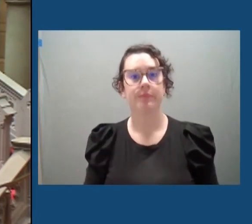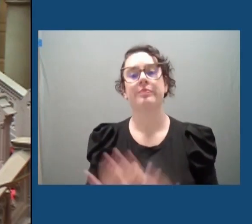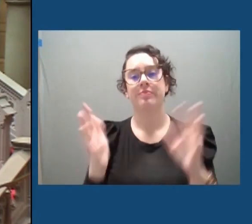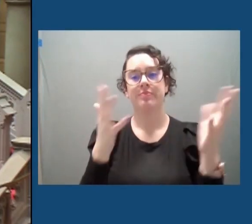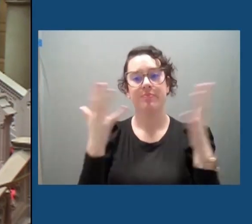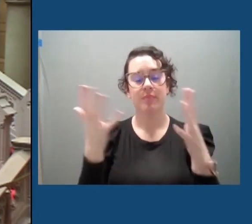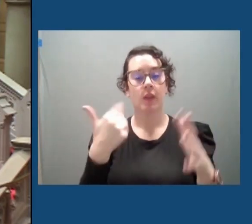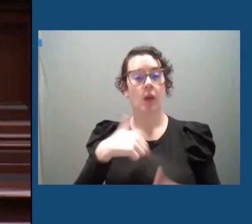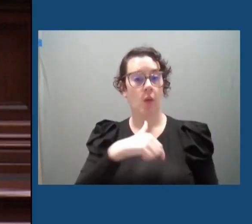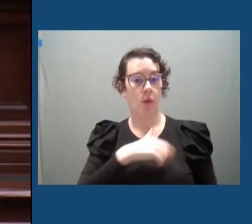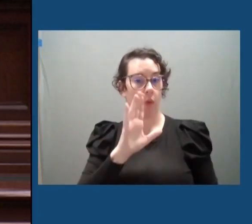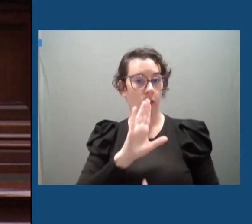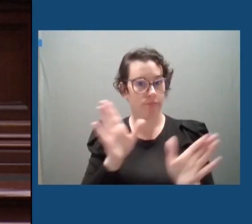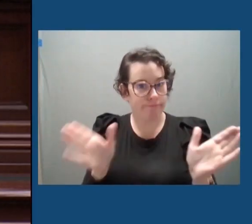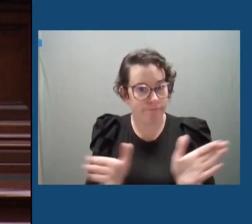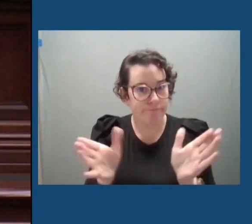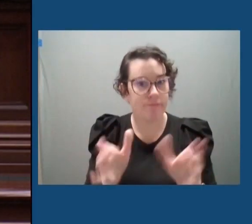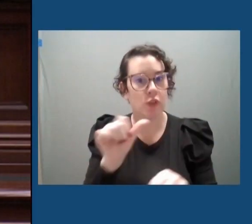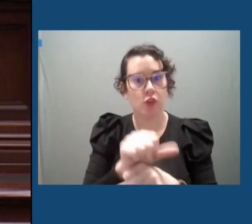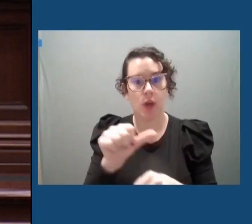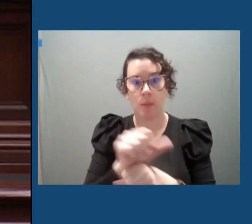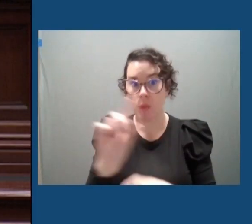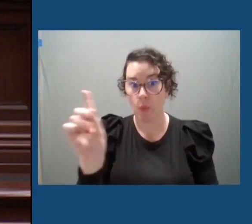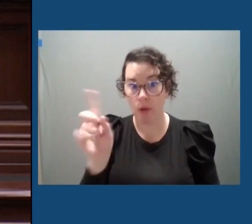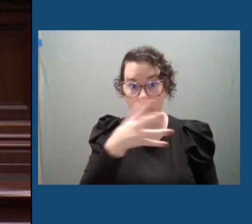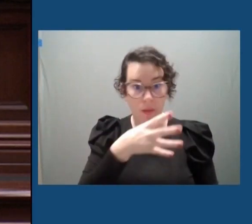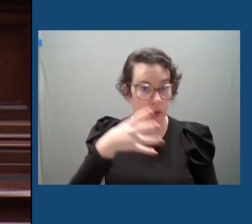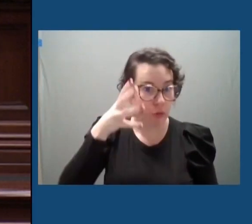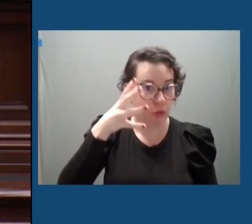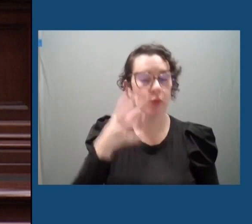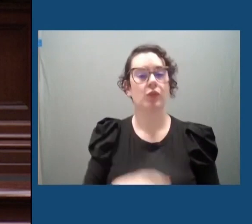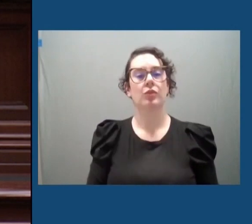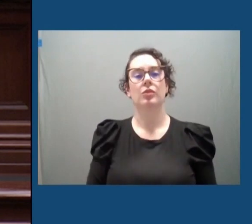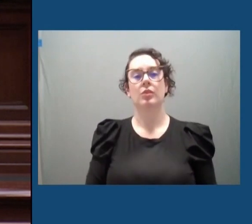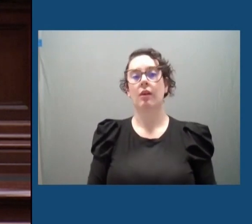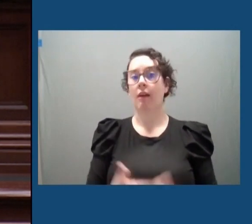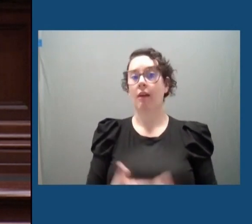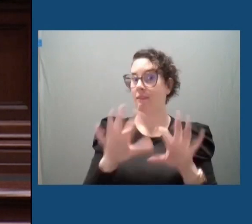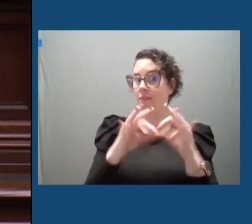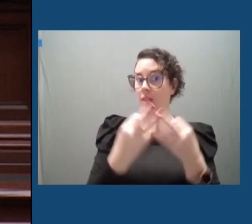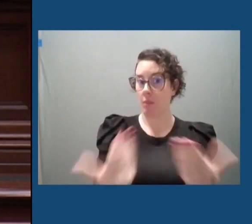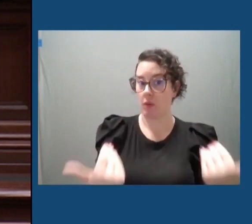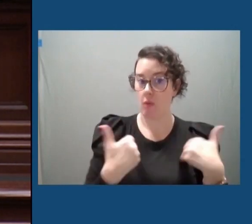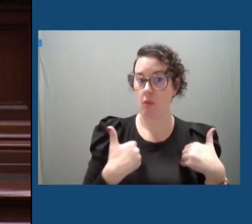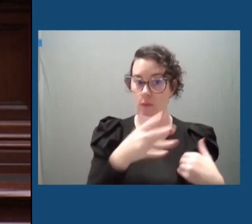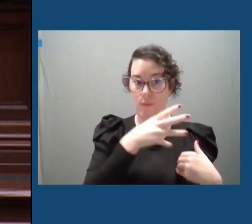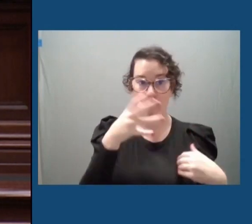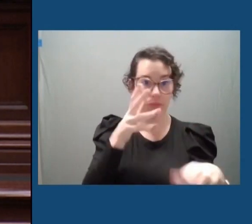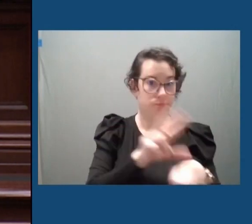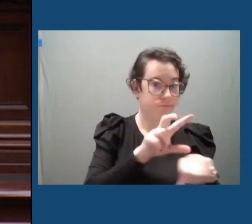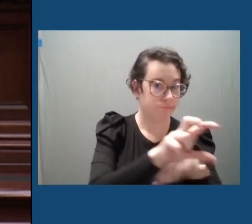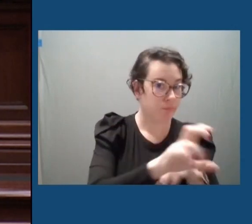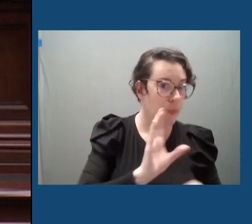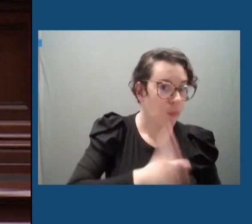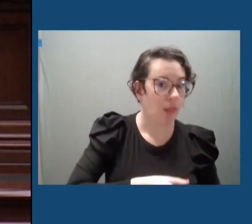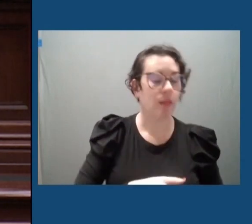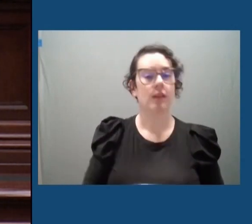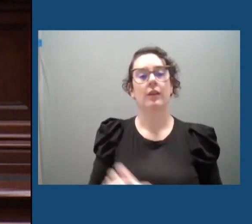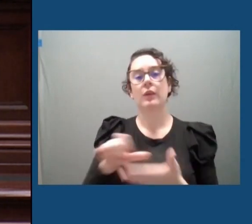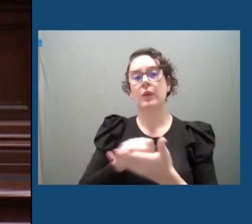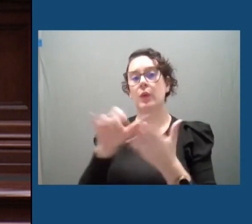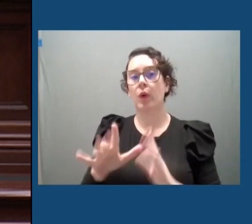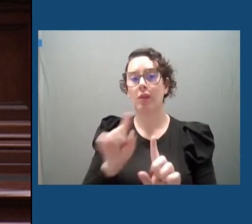We'll promote jobs in agriculture and invest in family-owned farms. We'll connect New Yorkers with disabilities to